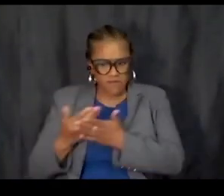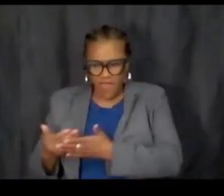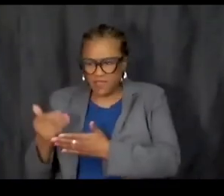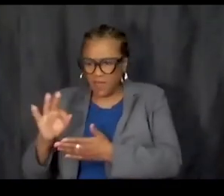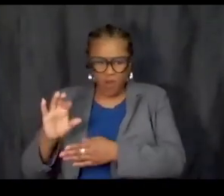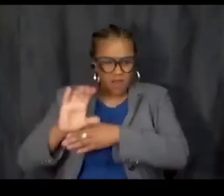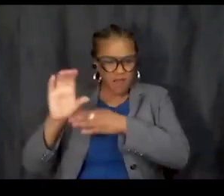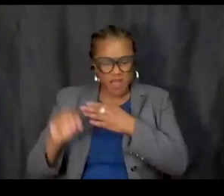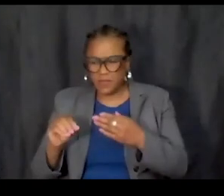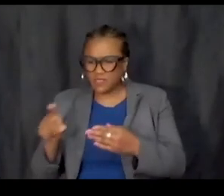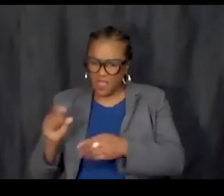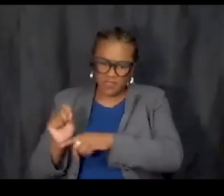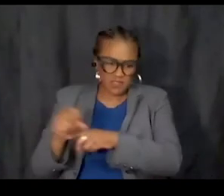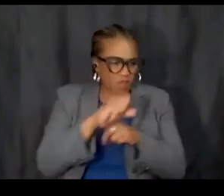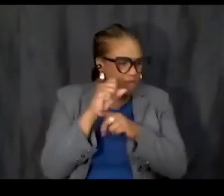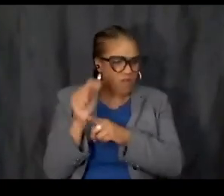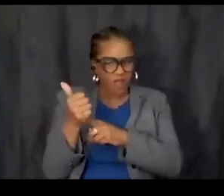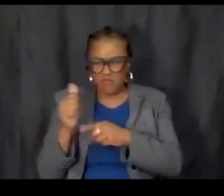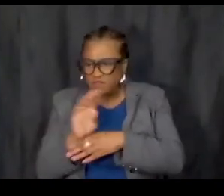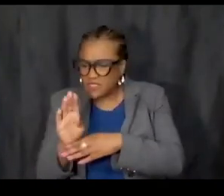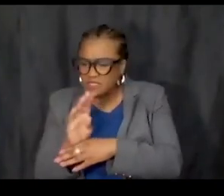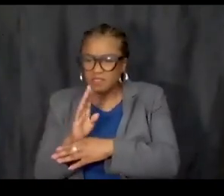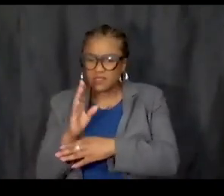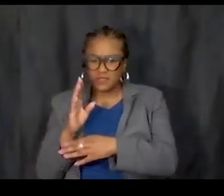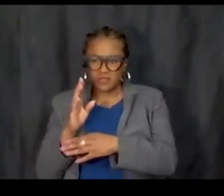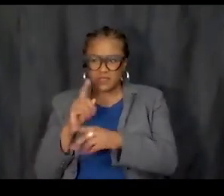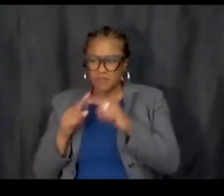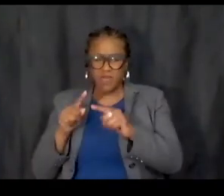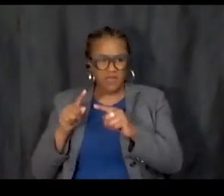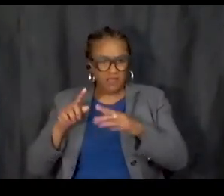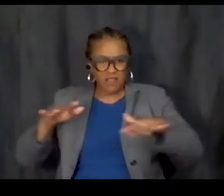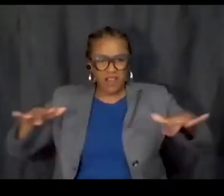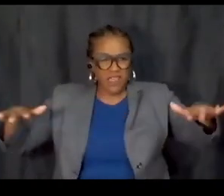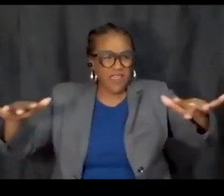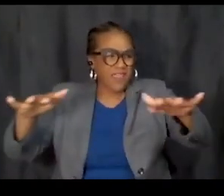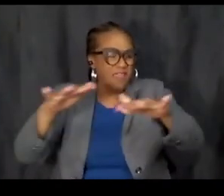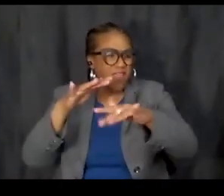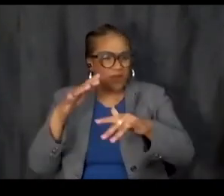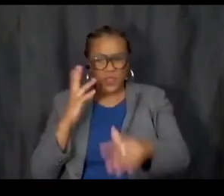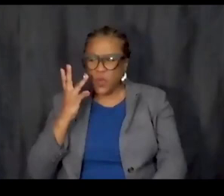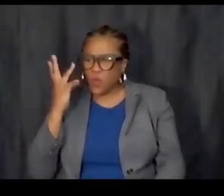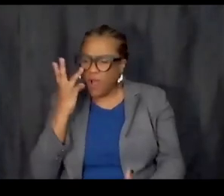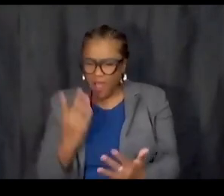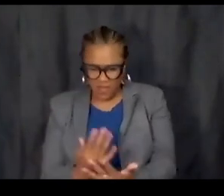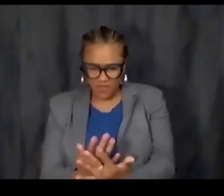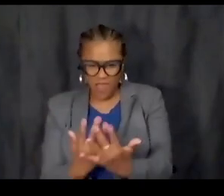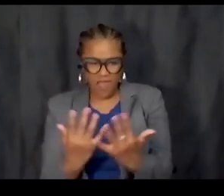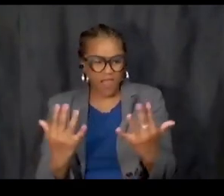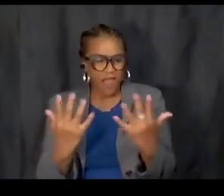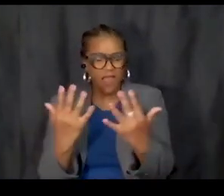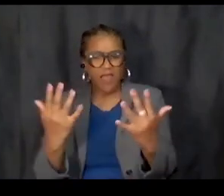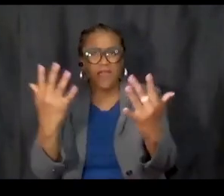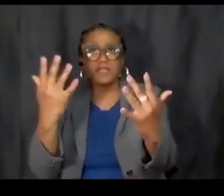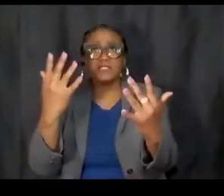of designations in ancient, once-familied hills, December vines bare against late morning